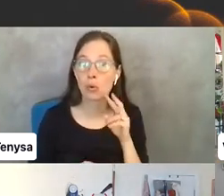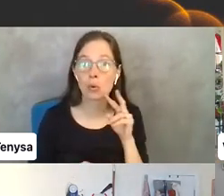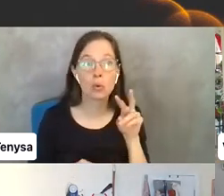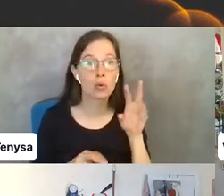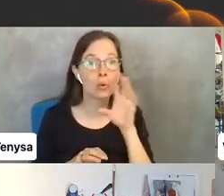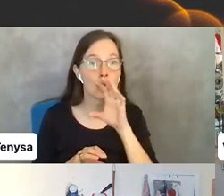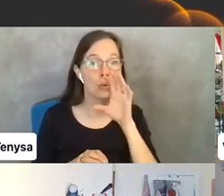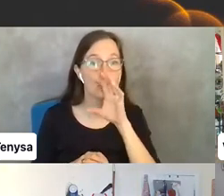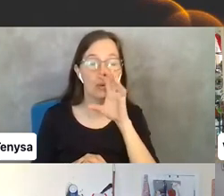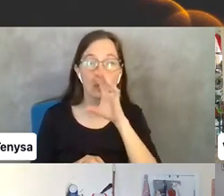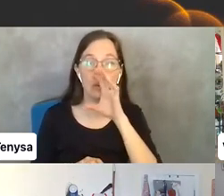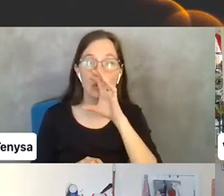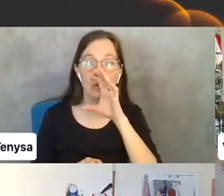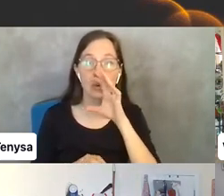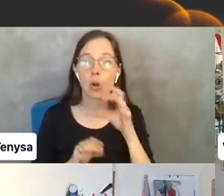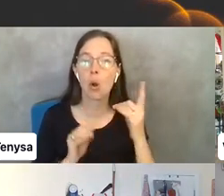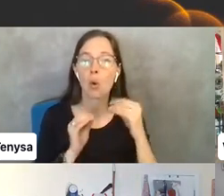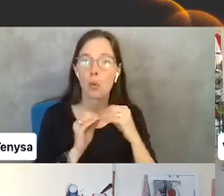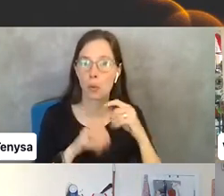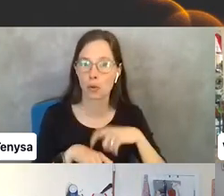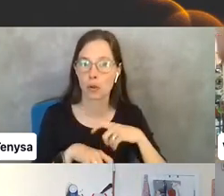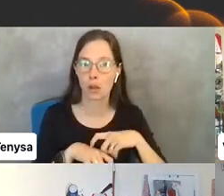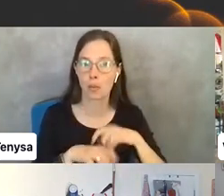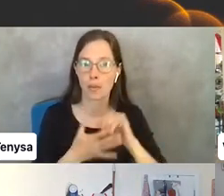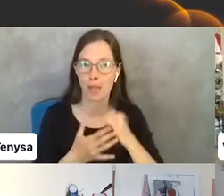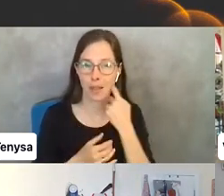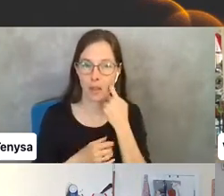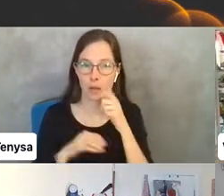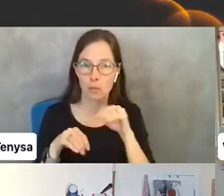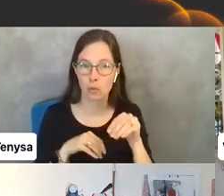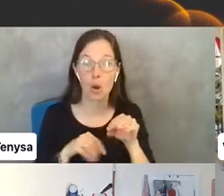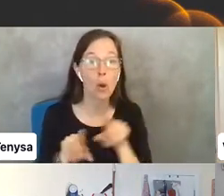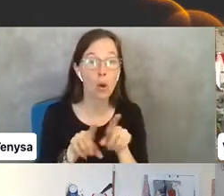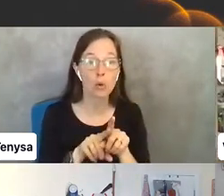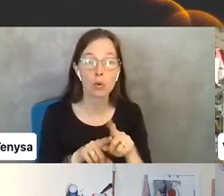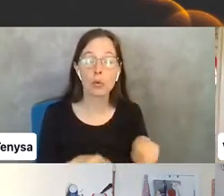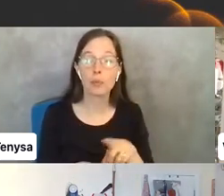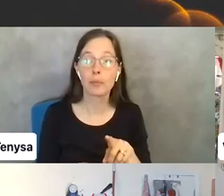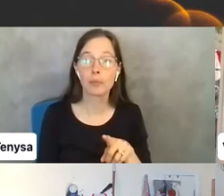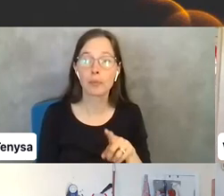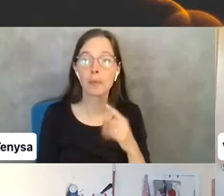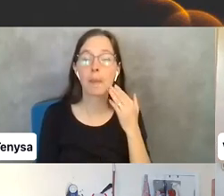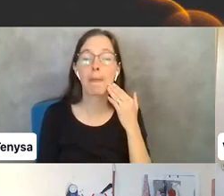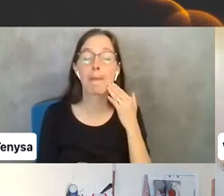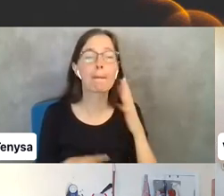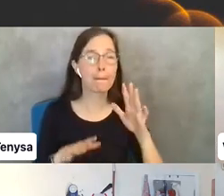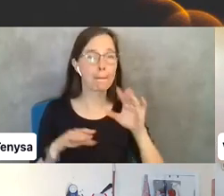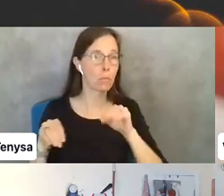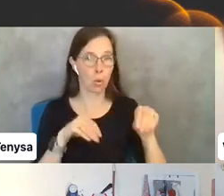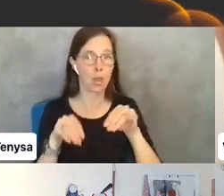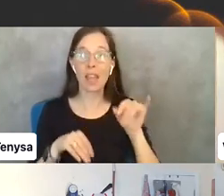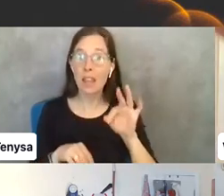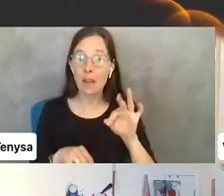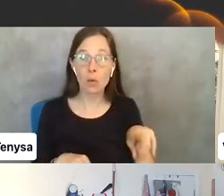up. Just to do one more time on that last movement. Also, if you mobility wise, if any of these are